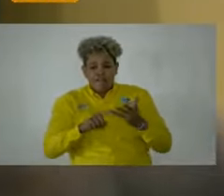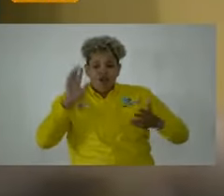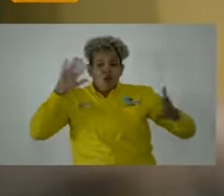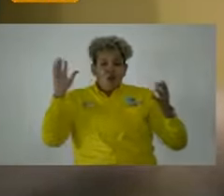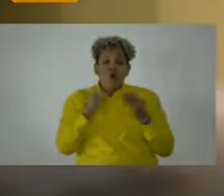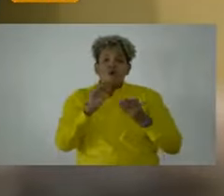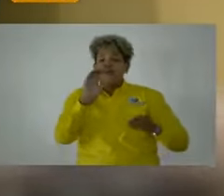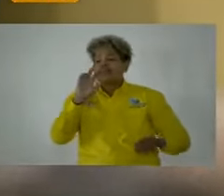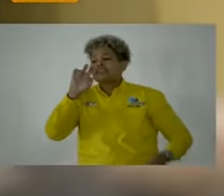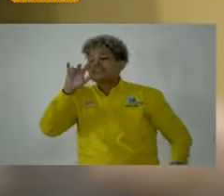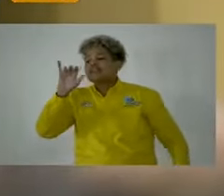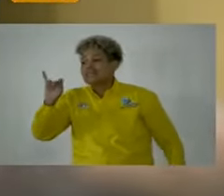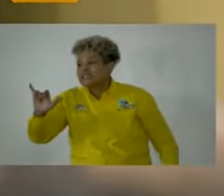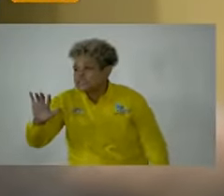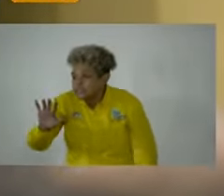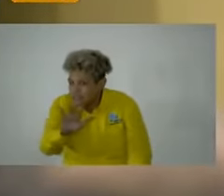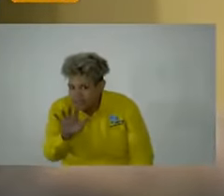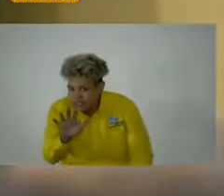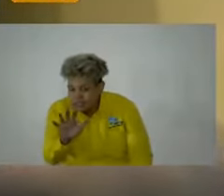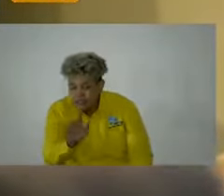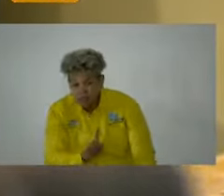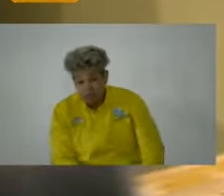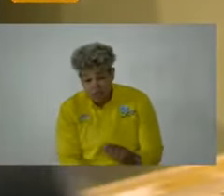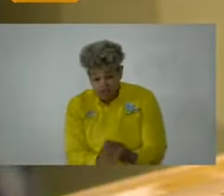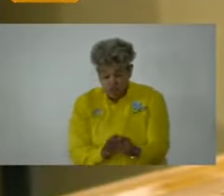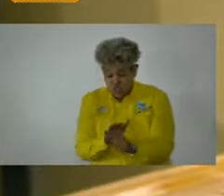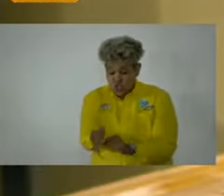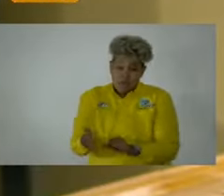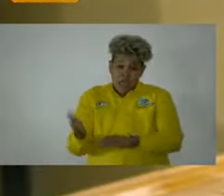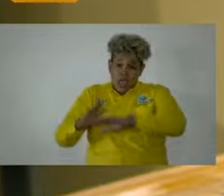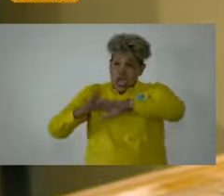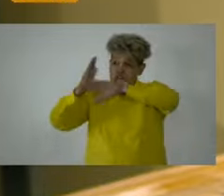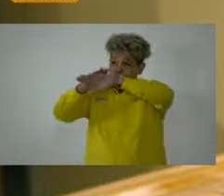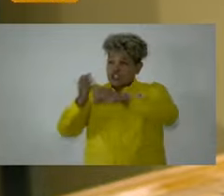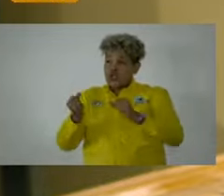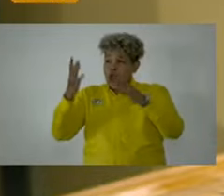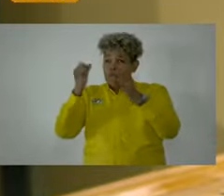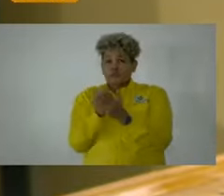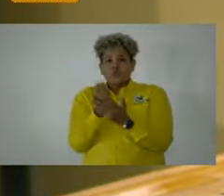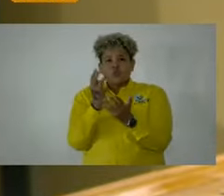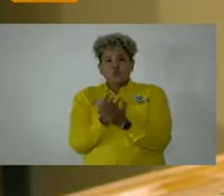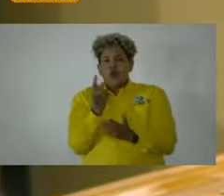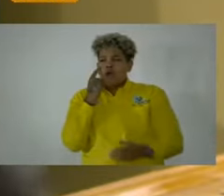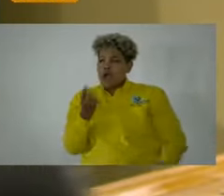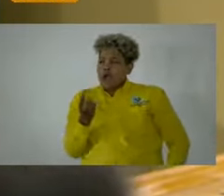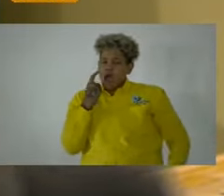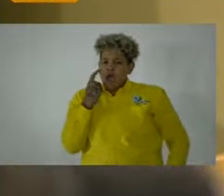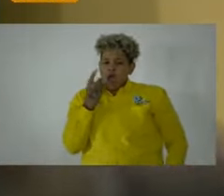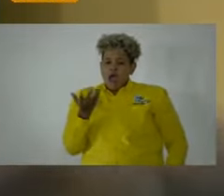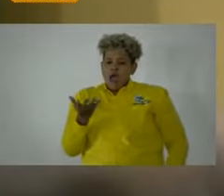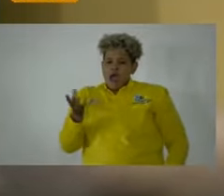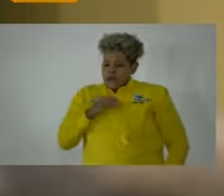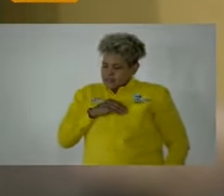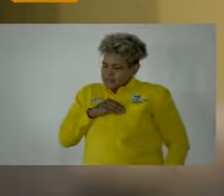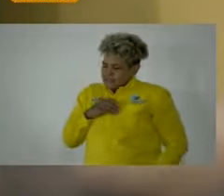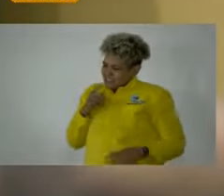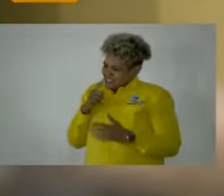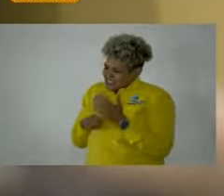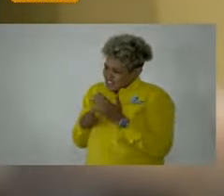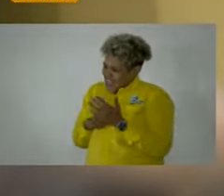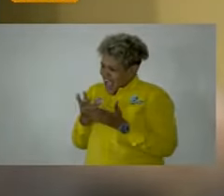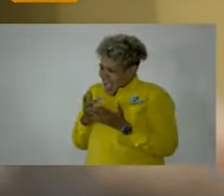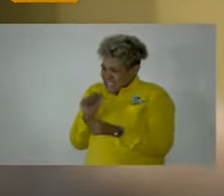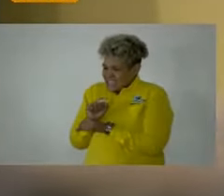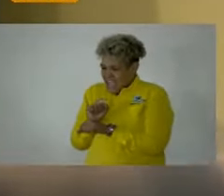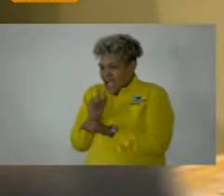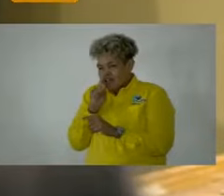overall civility, and substantially increase the number of social workers to take on these critical tasks and build